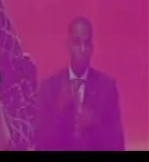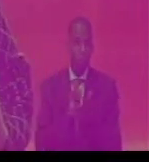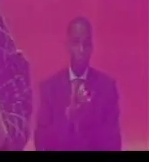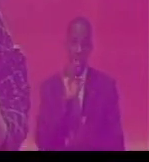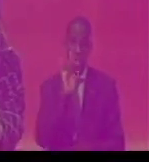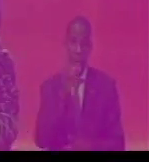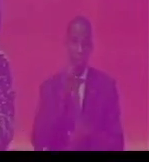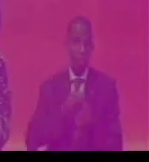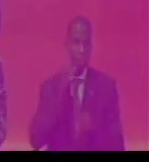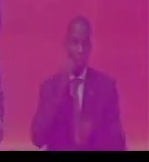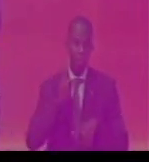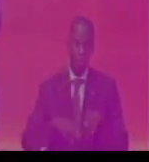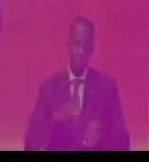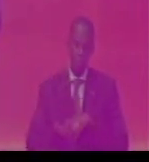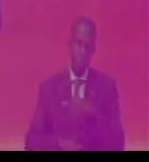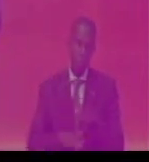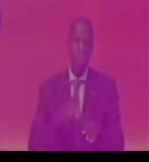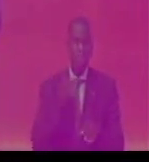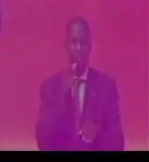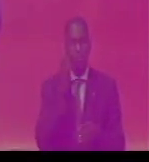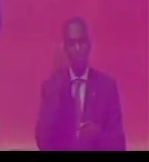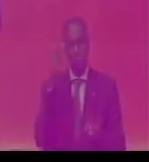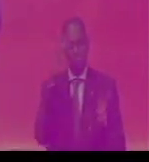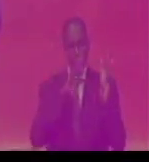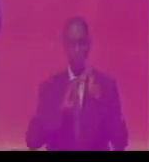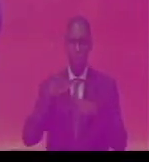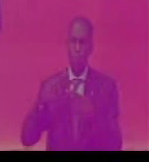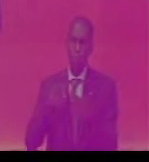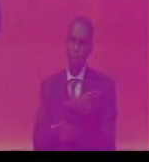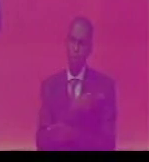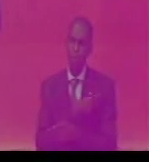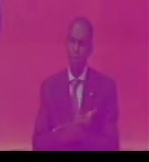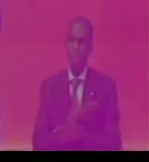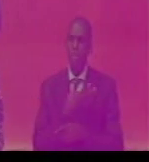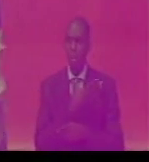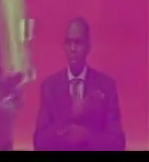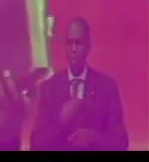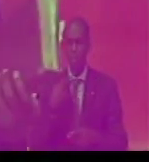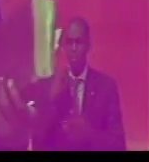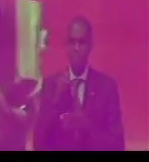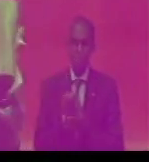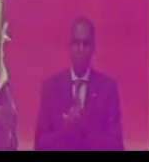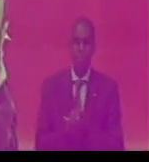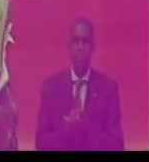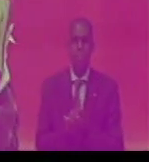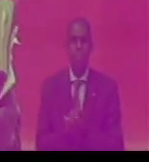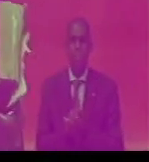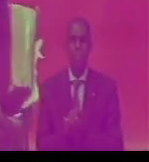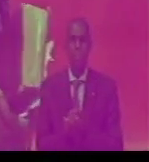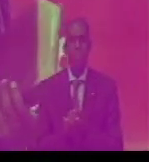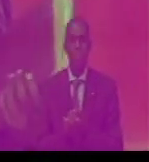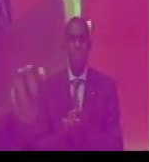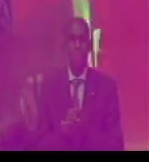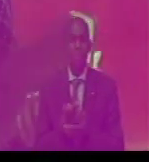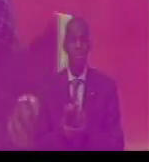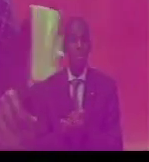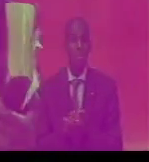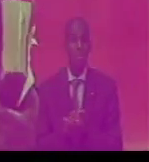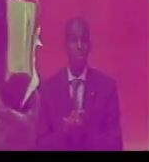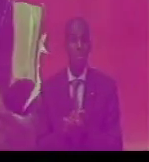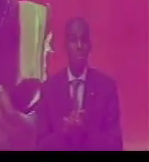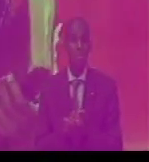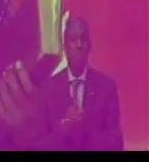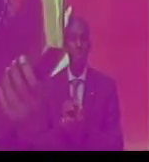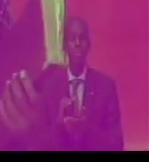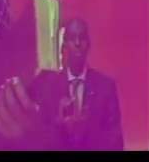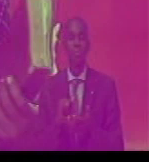know that something is wrong. For that 8 months, she cannot crawl. I went to the hospital, and they say she's testicular.